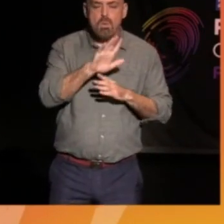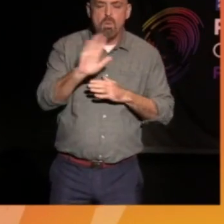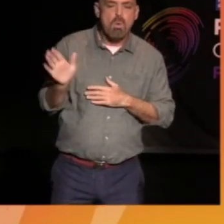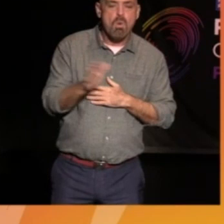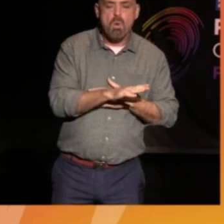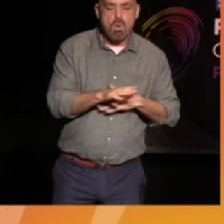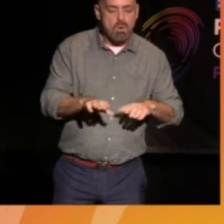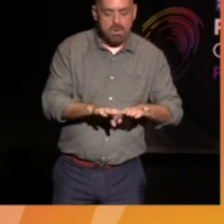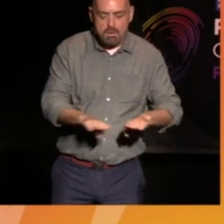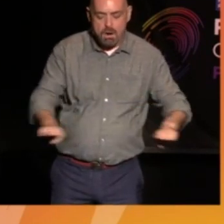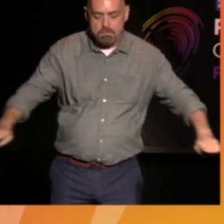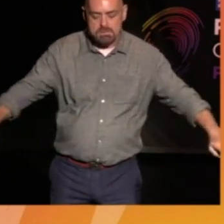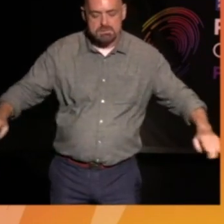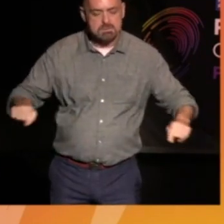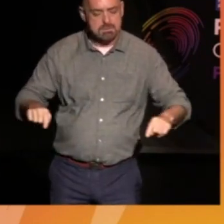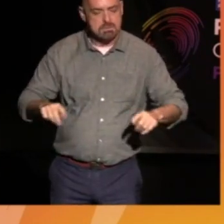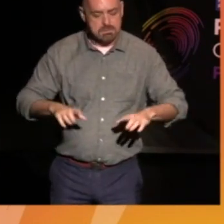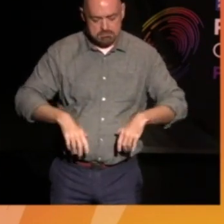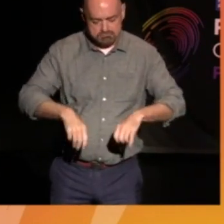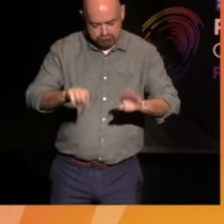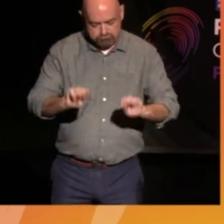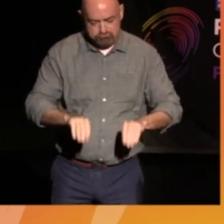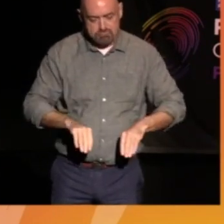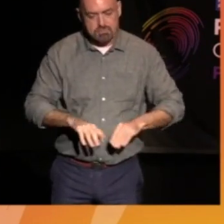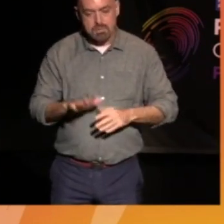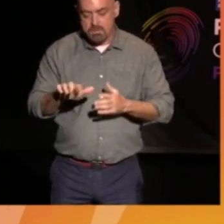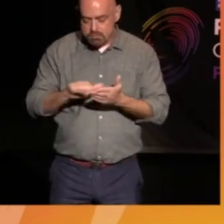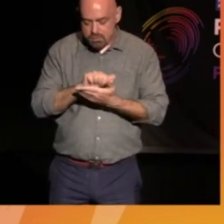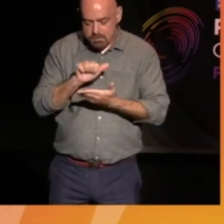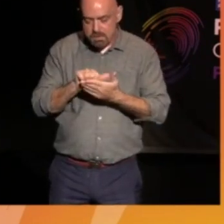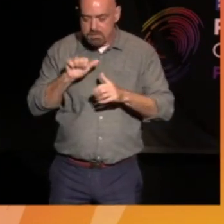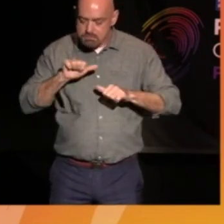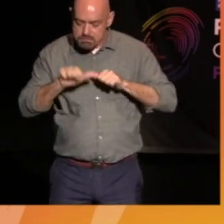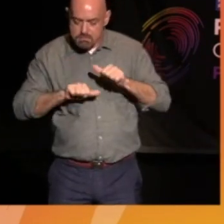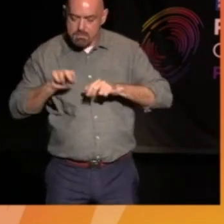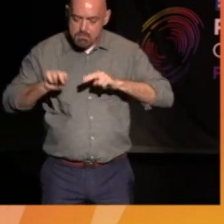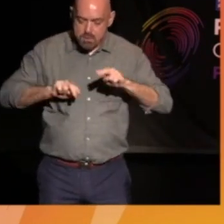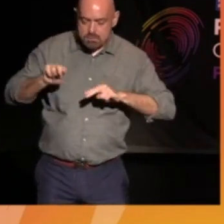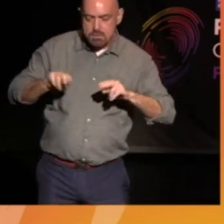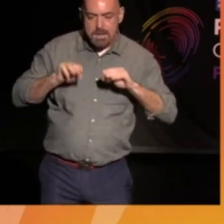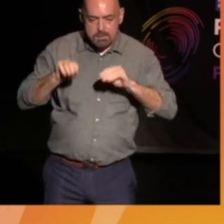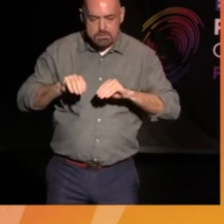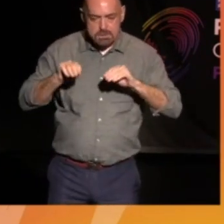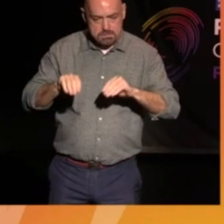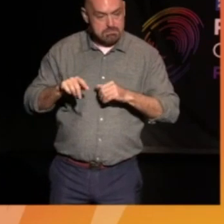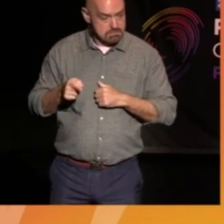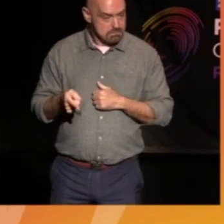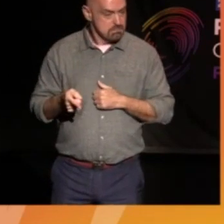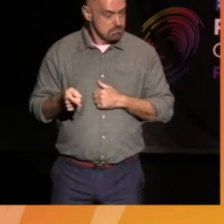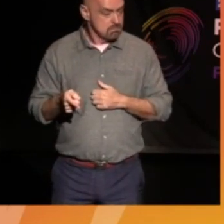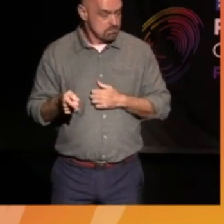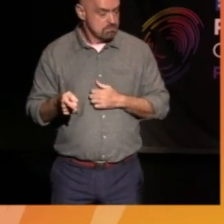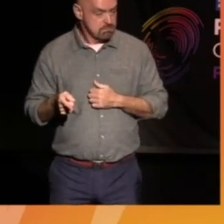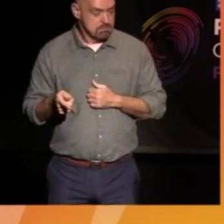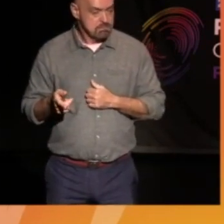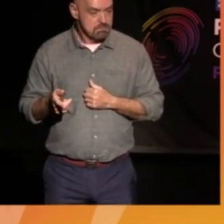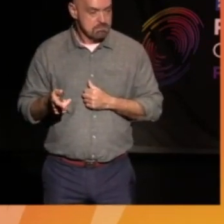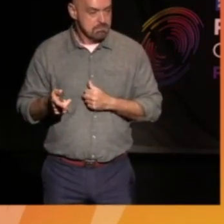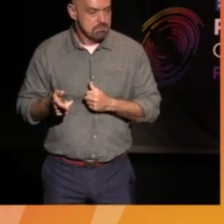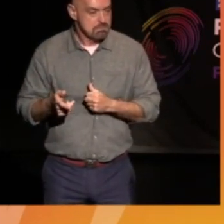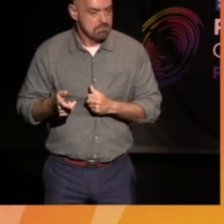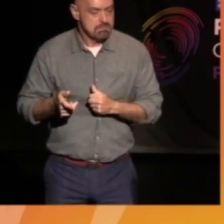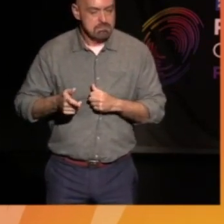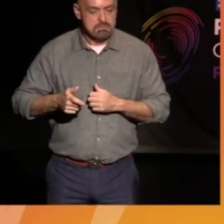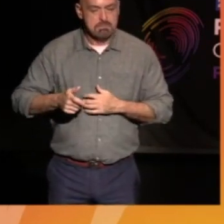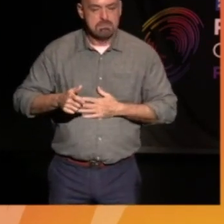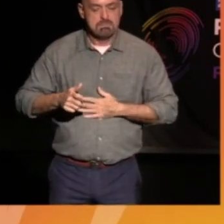but carpets who have gone through proper monitoring and certification. So there's a robust